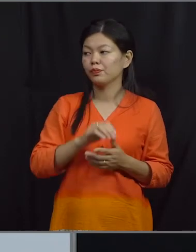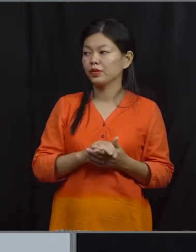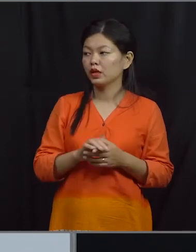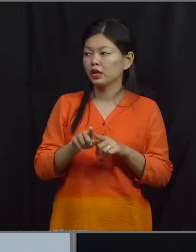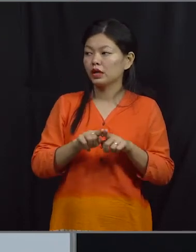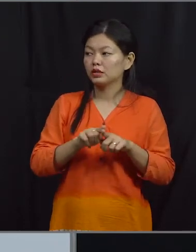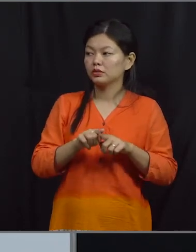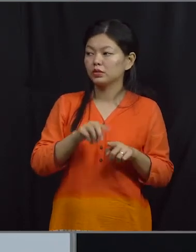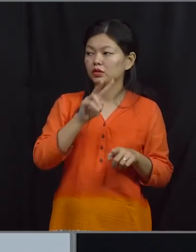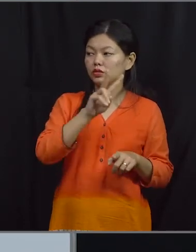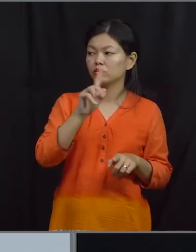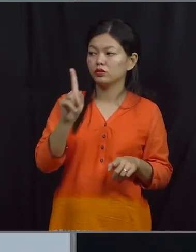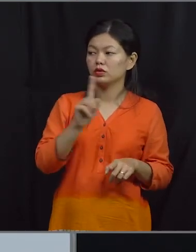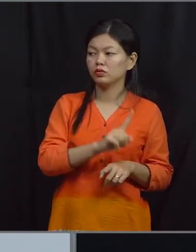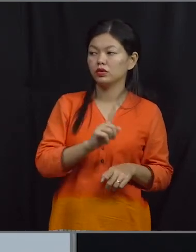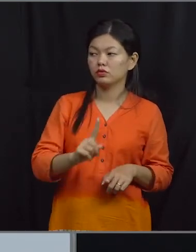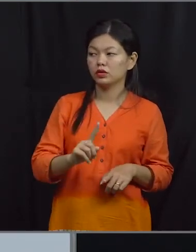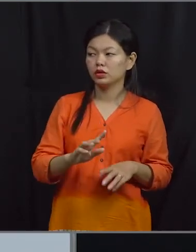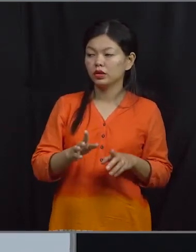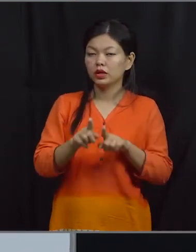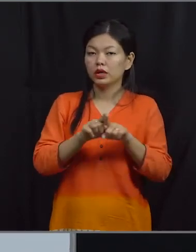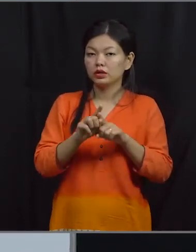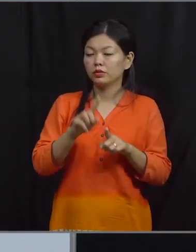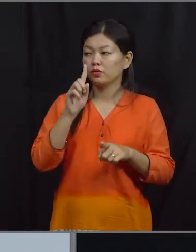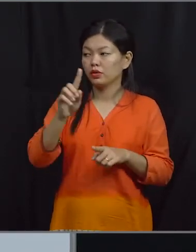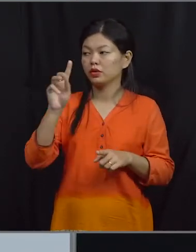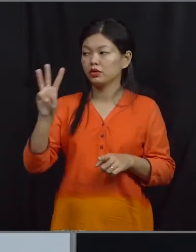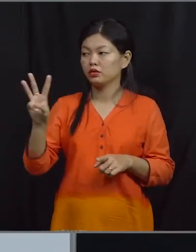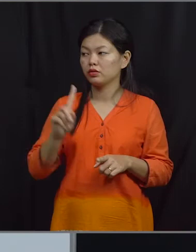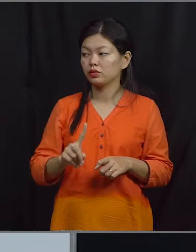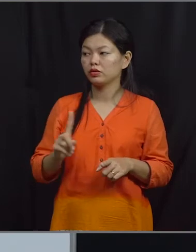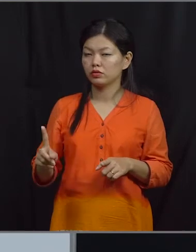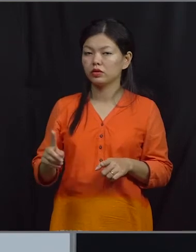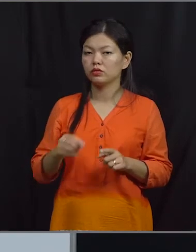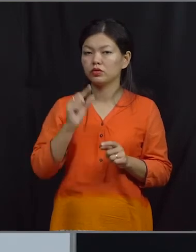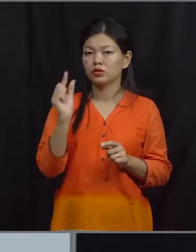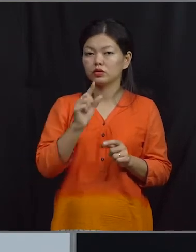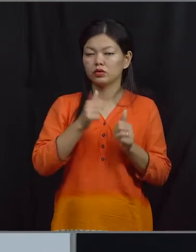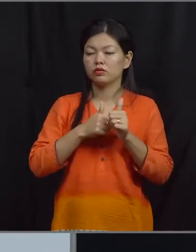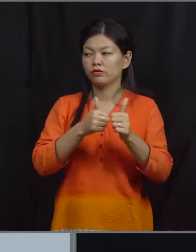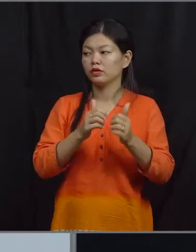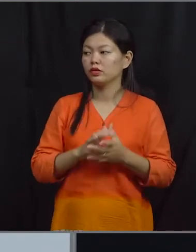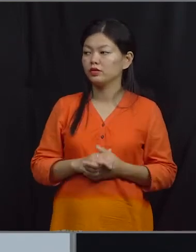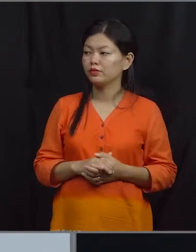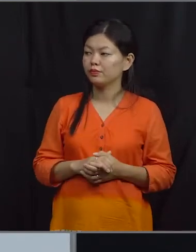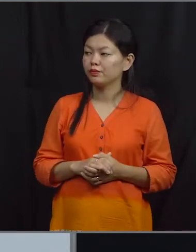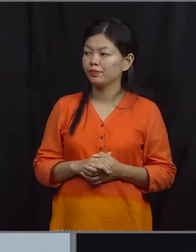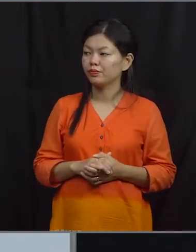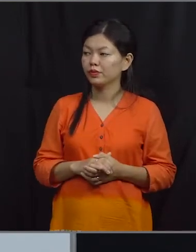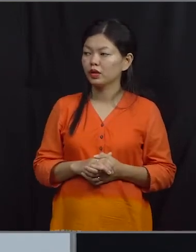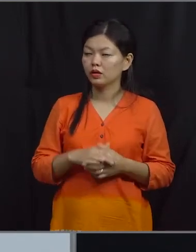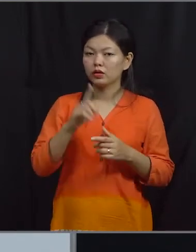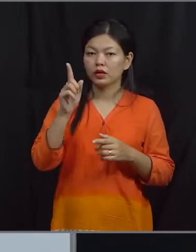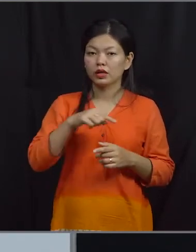that is plus 2. Okay. For this element, delete this column and row, and we get 1 minus